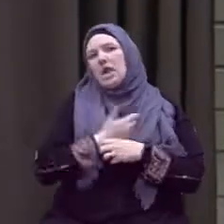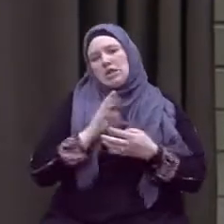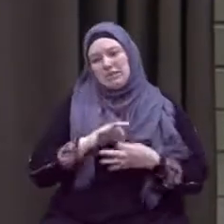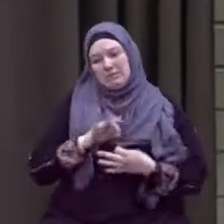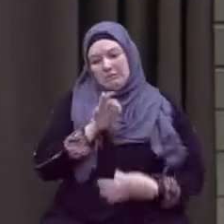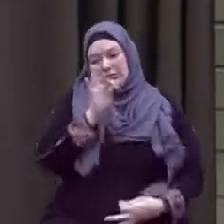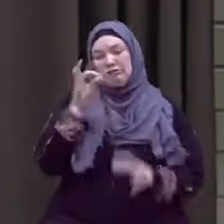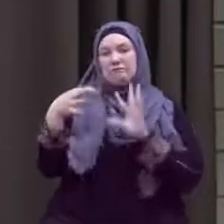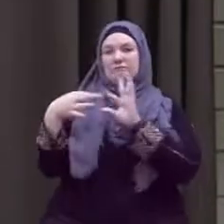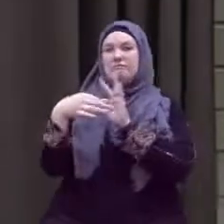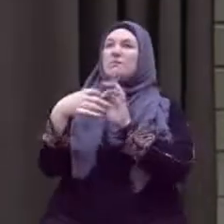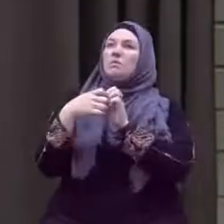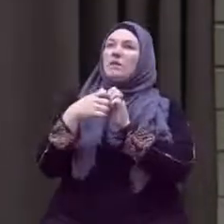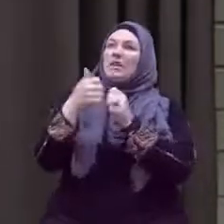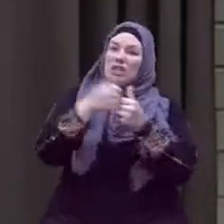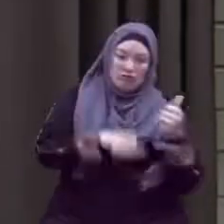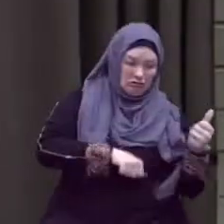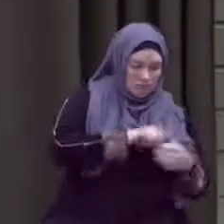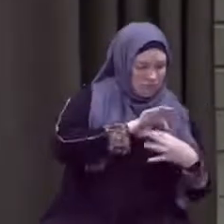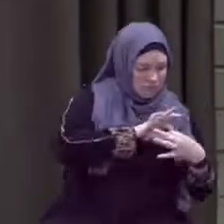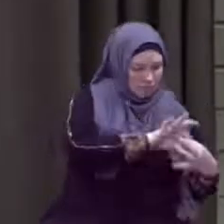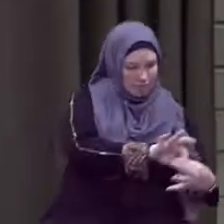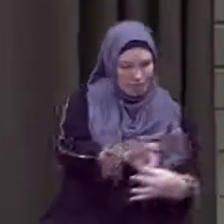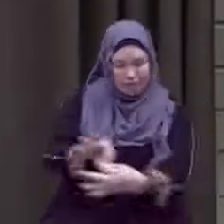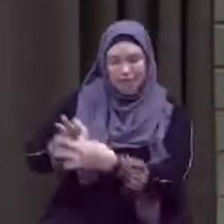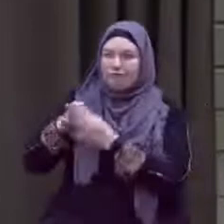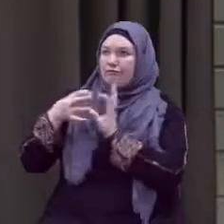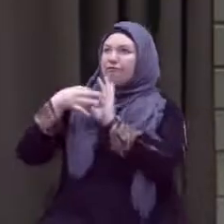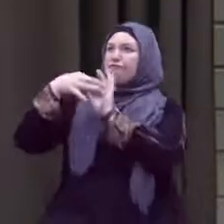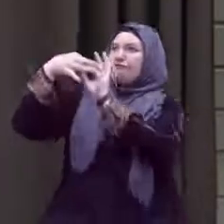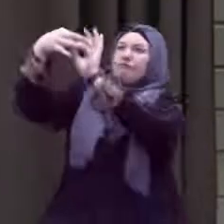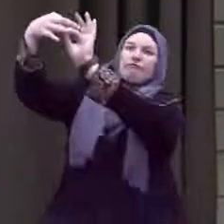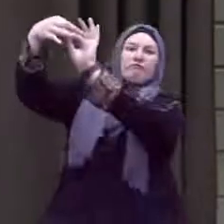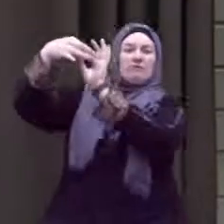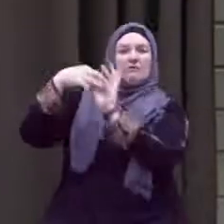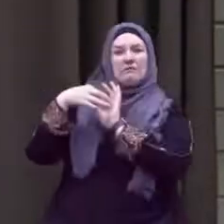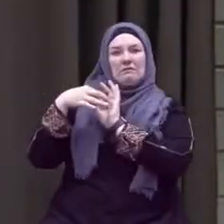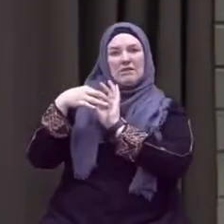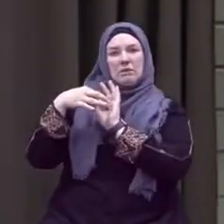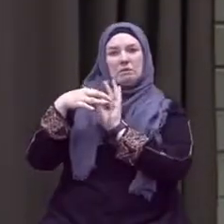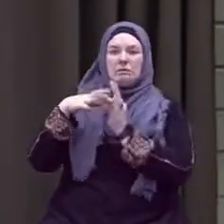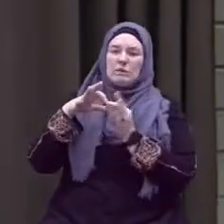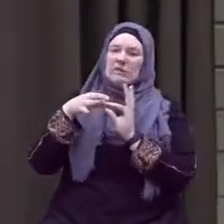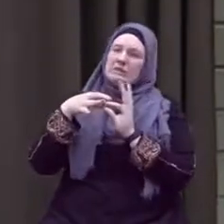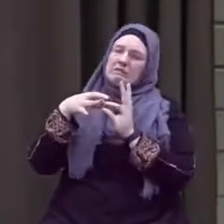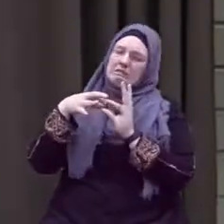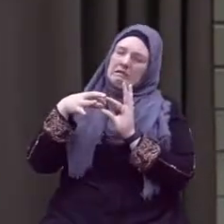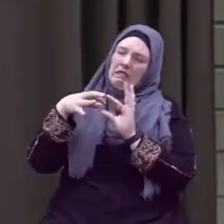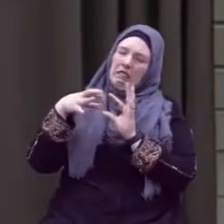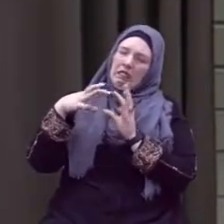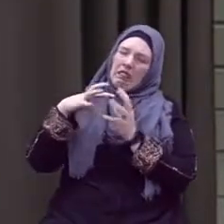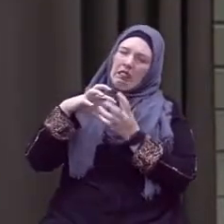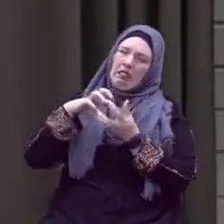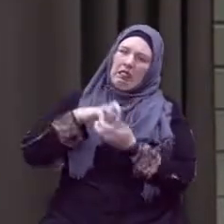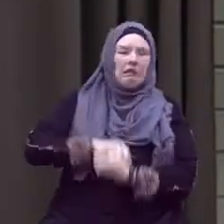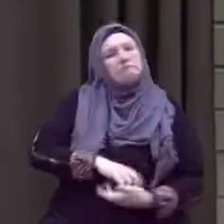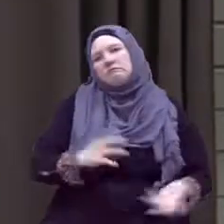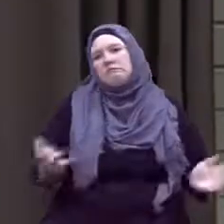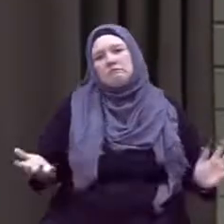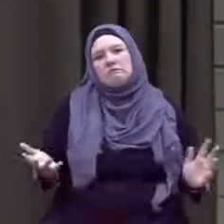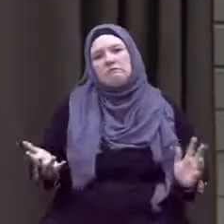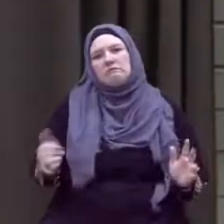spiritual relationship with each other and with Allah and within ourselves is